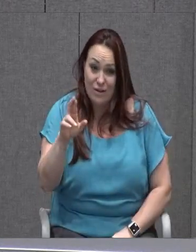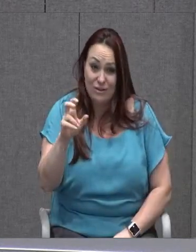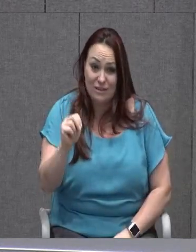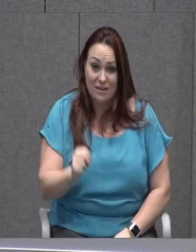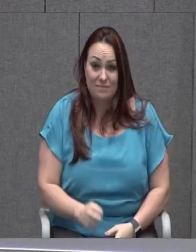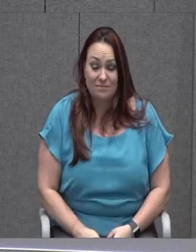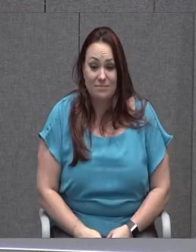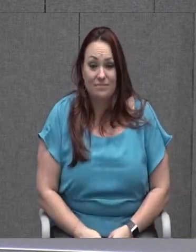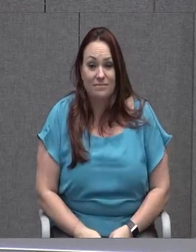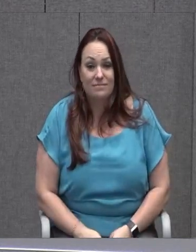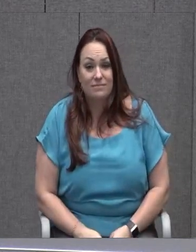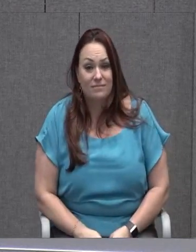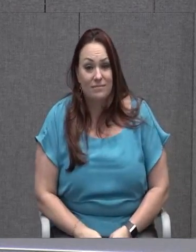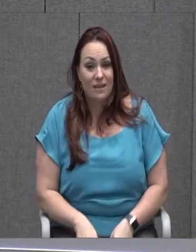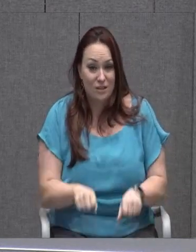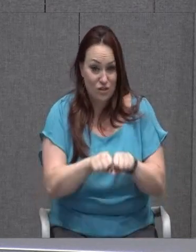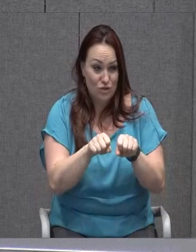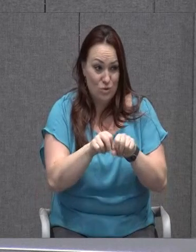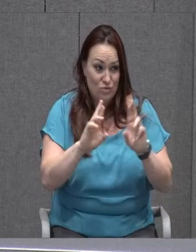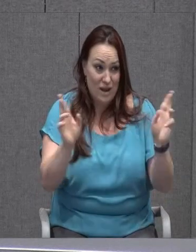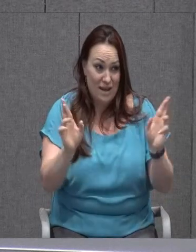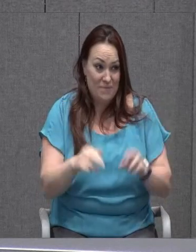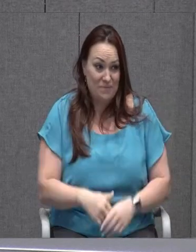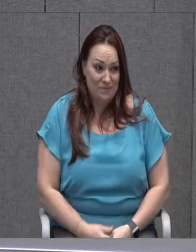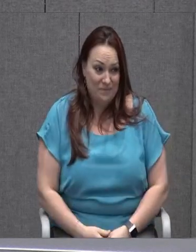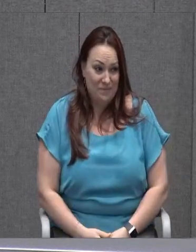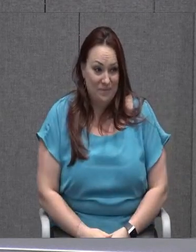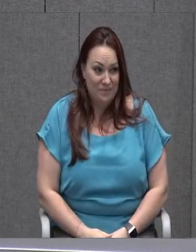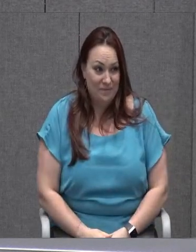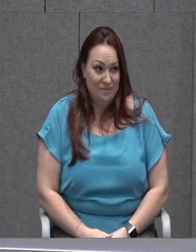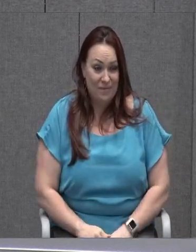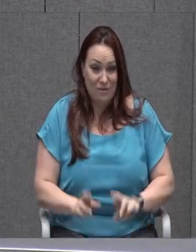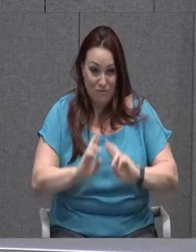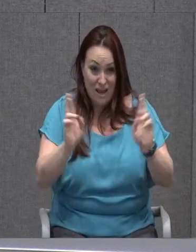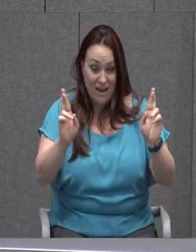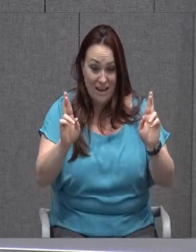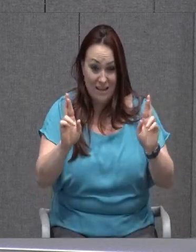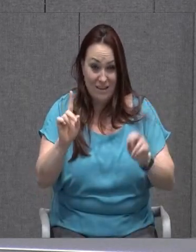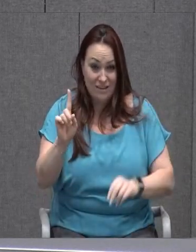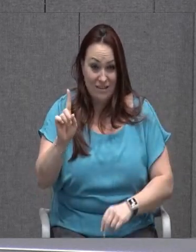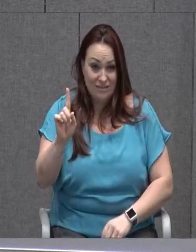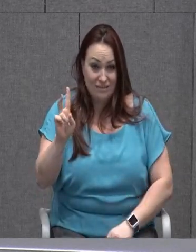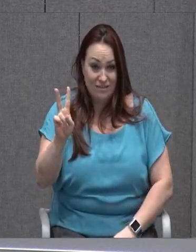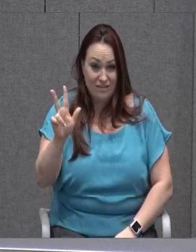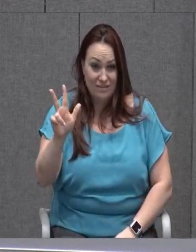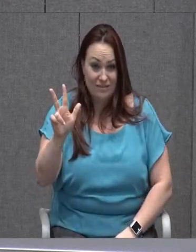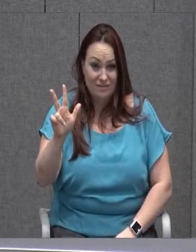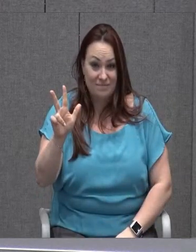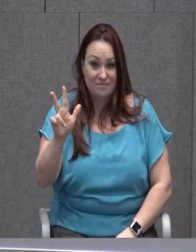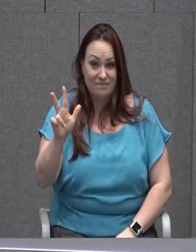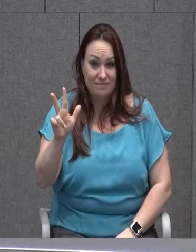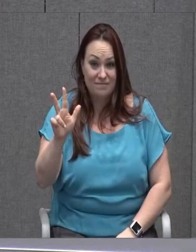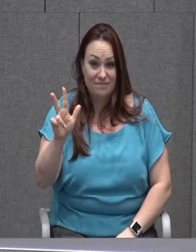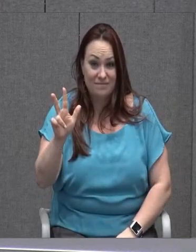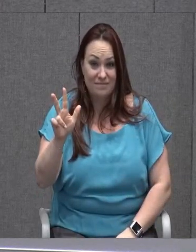pues mete sus pies. Okay. ¿Listo? 1, 2, 3.